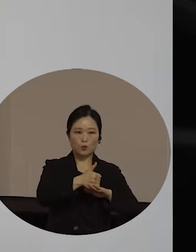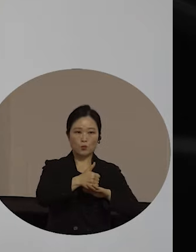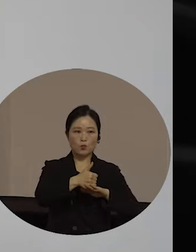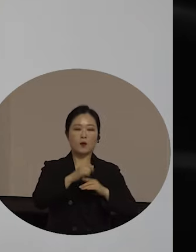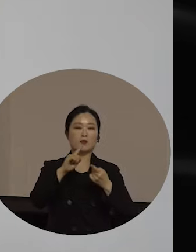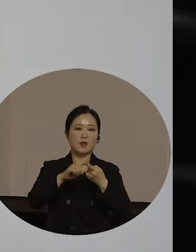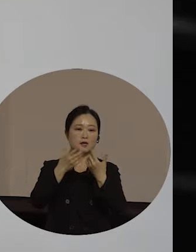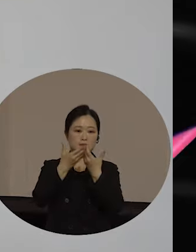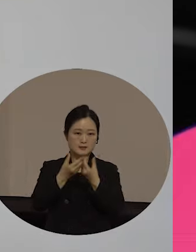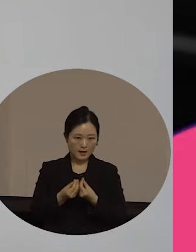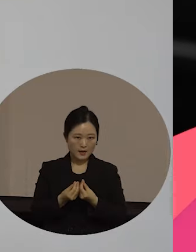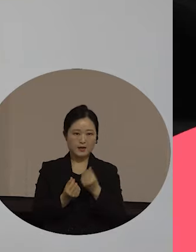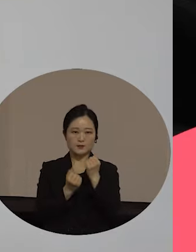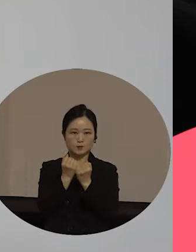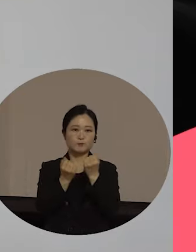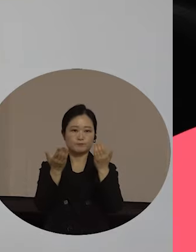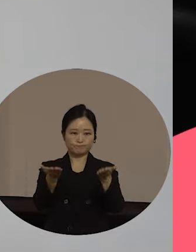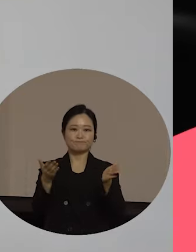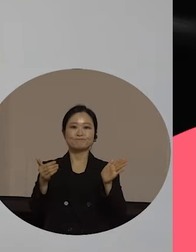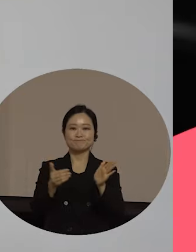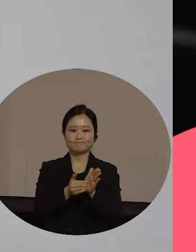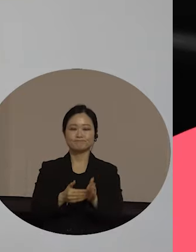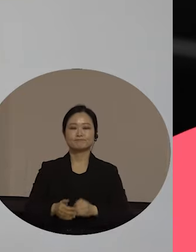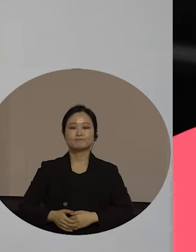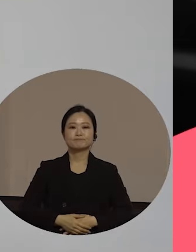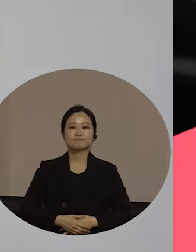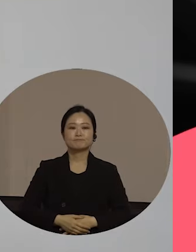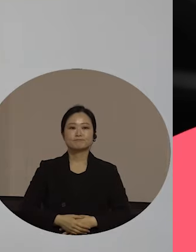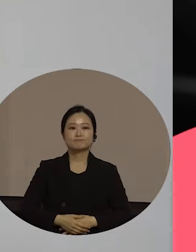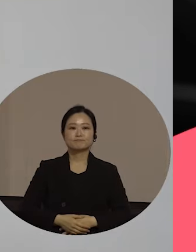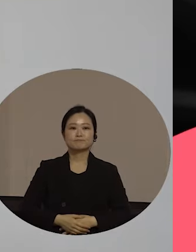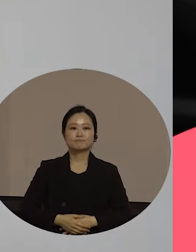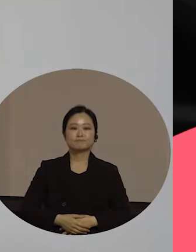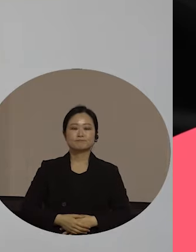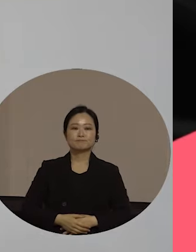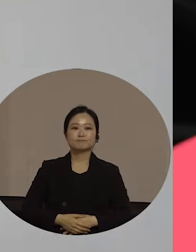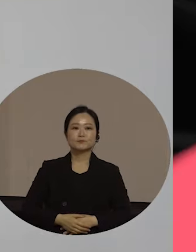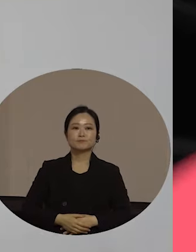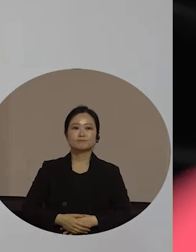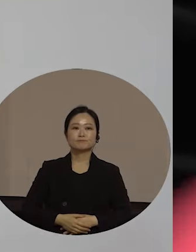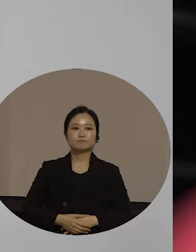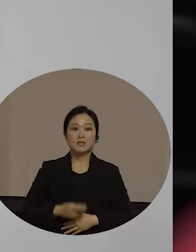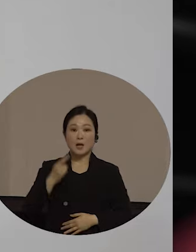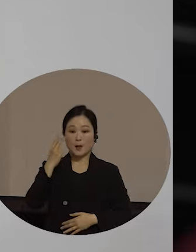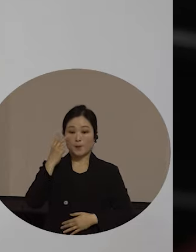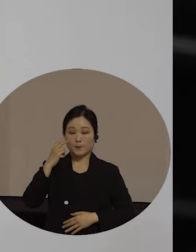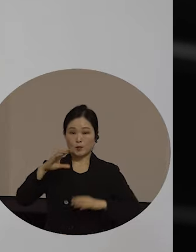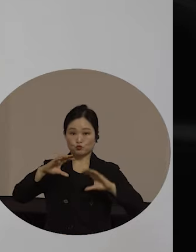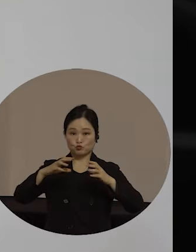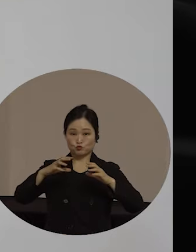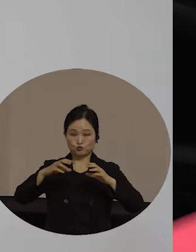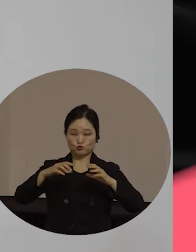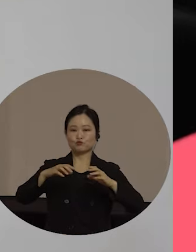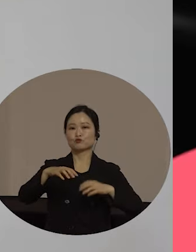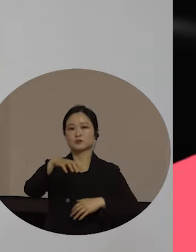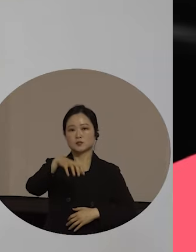underscore the nation's overcommitment to enhancing access to high-quality culture and arts education